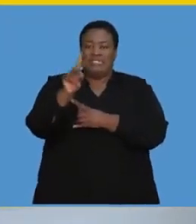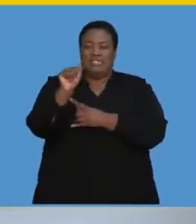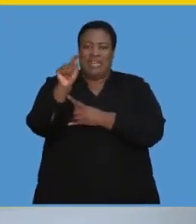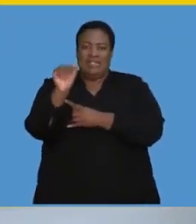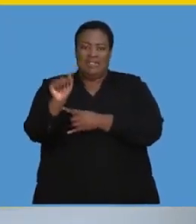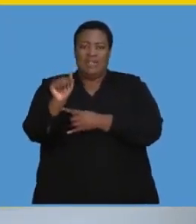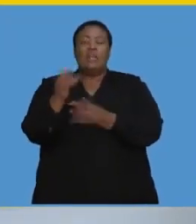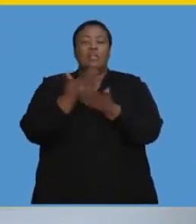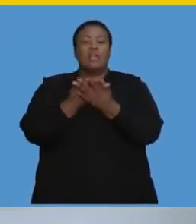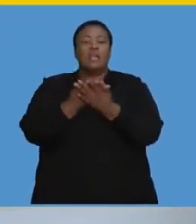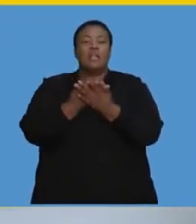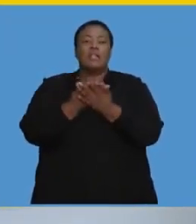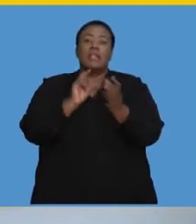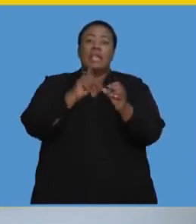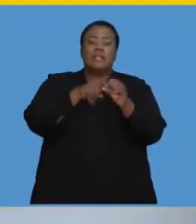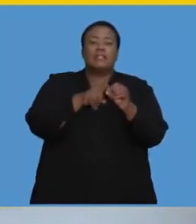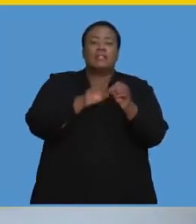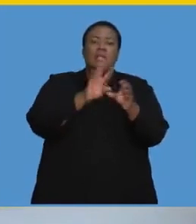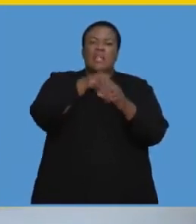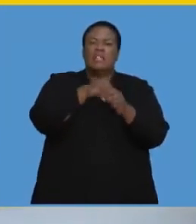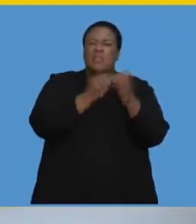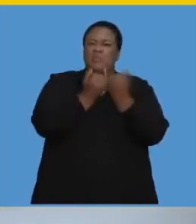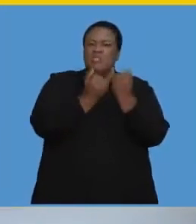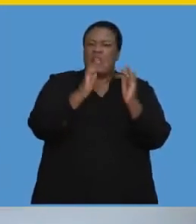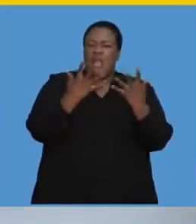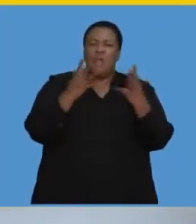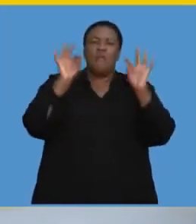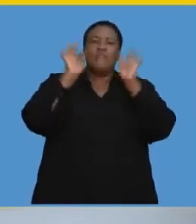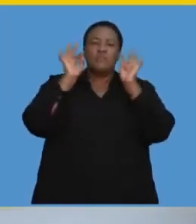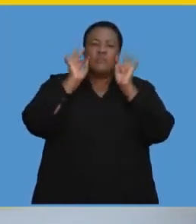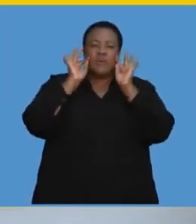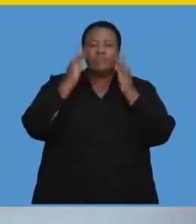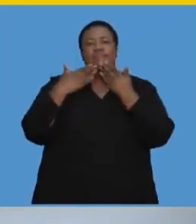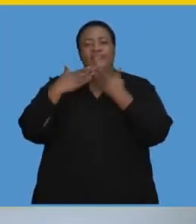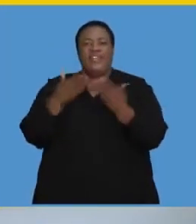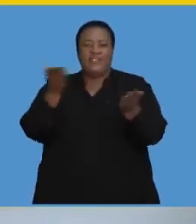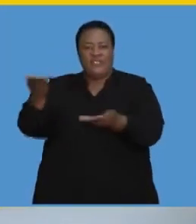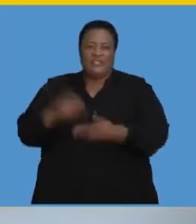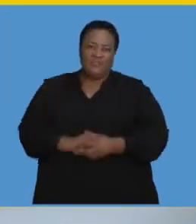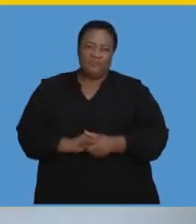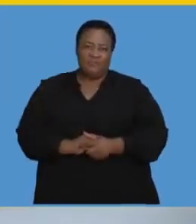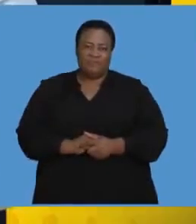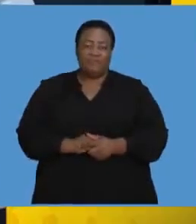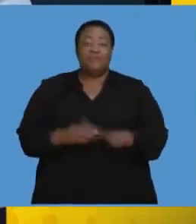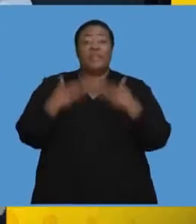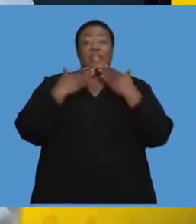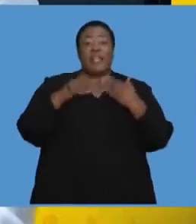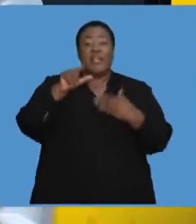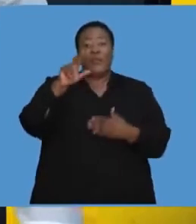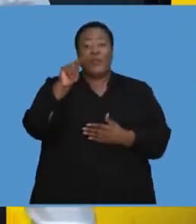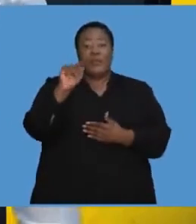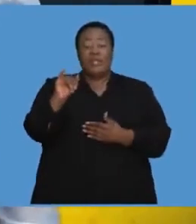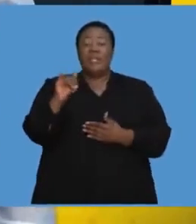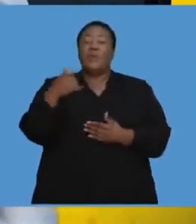to our Facebook page and all of the details will be there. Tando, thank you so much and over to you. Thank you, Luni. Matriculants,